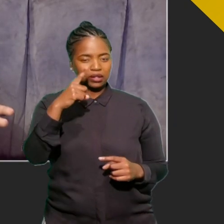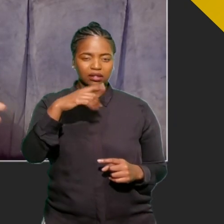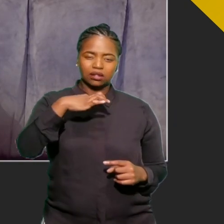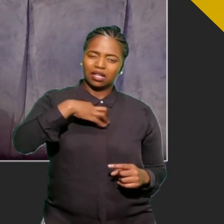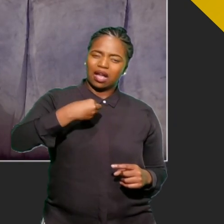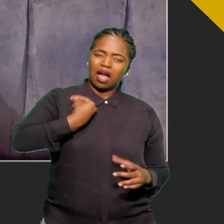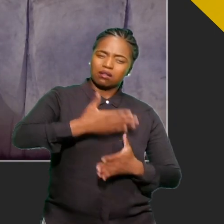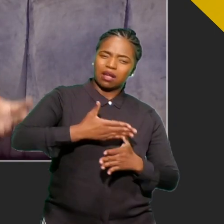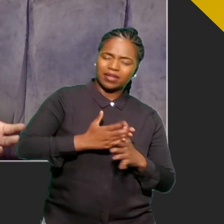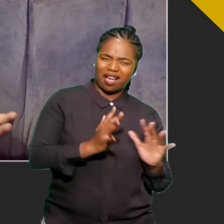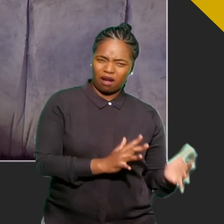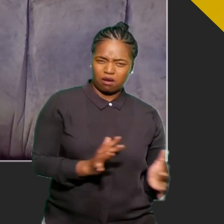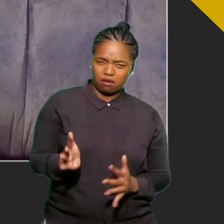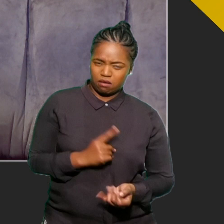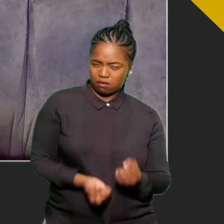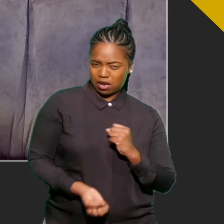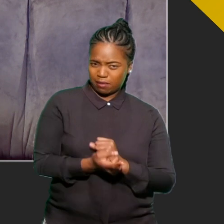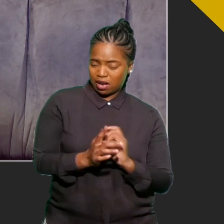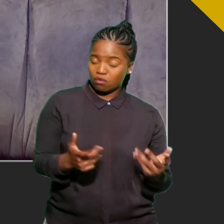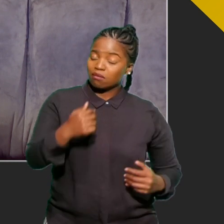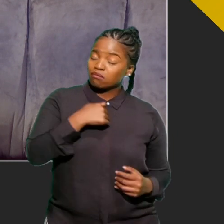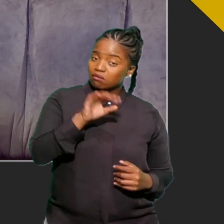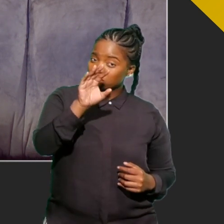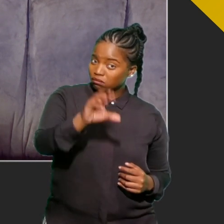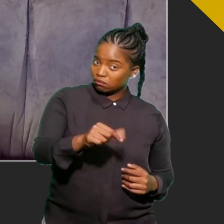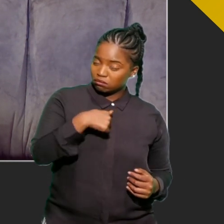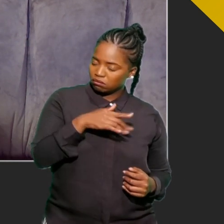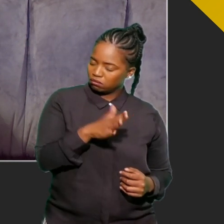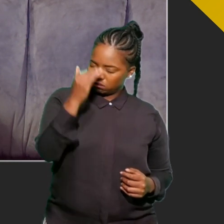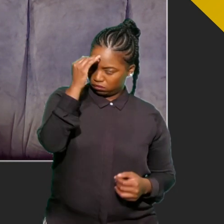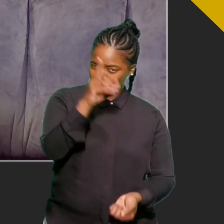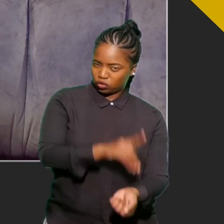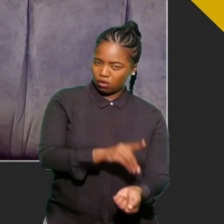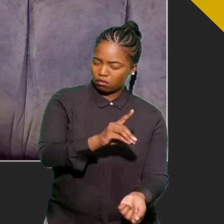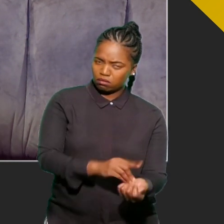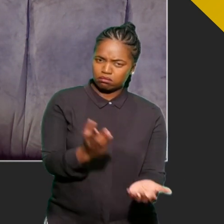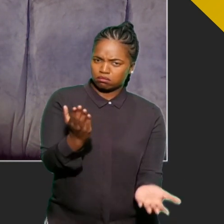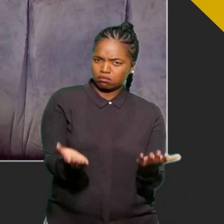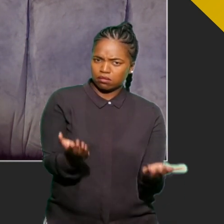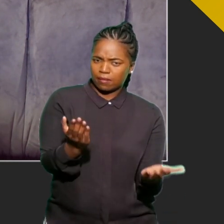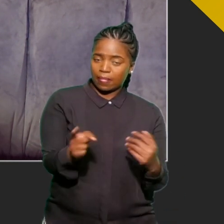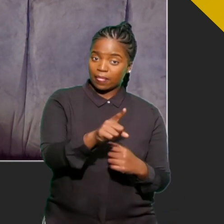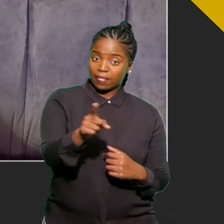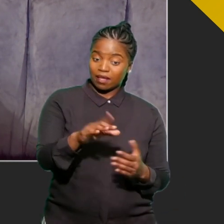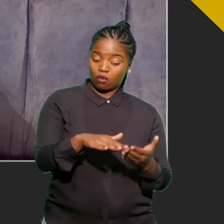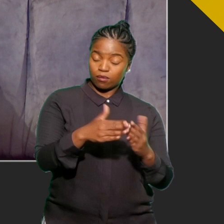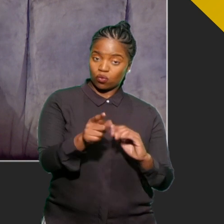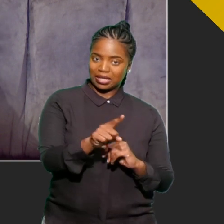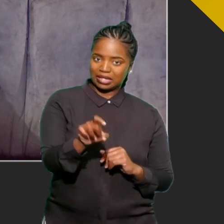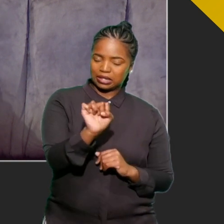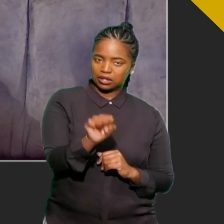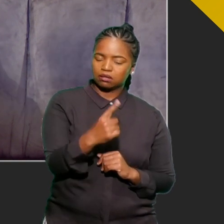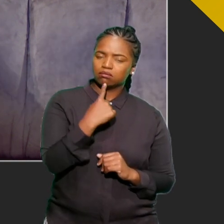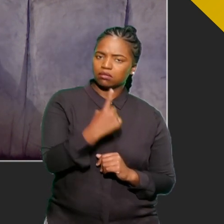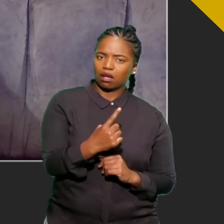pregnancy works and how did it occur. So my question becomes, maybe, Tlampe, to what they're like when, Uguti, has society allowed the education